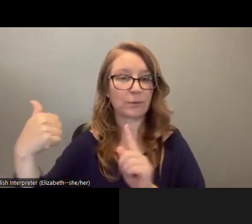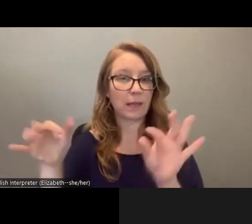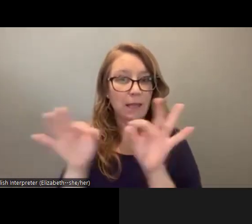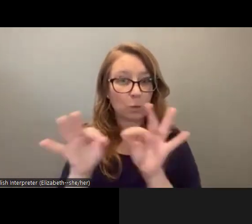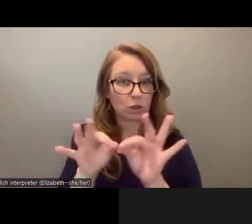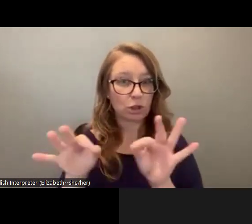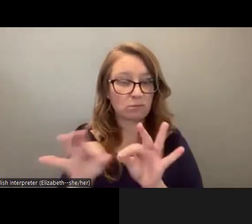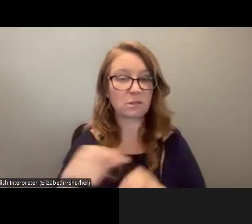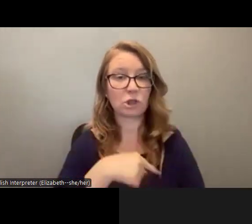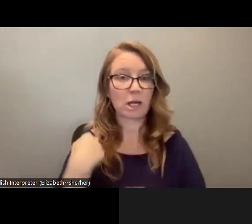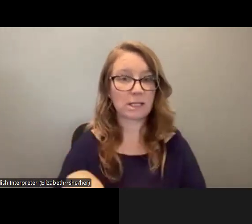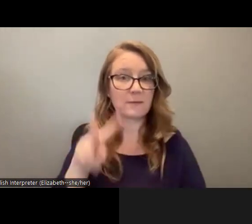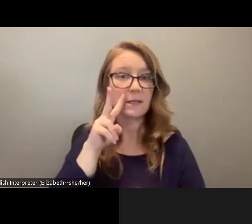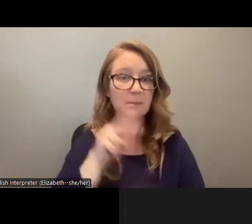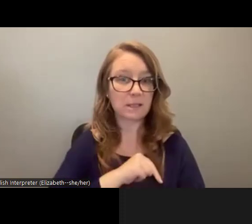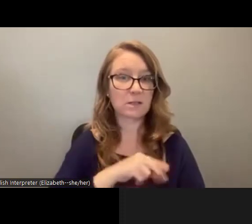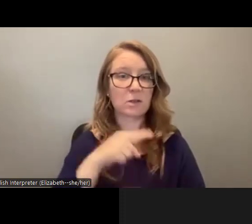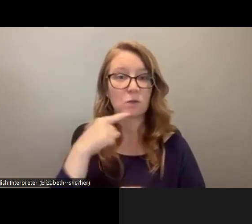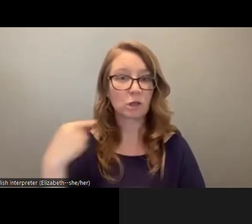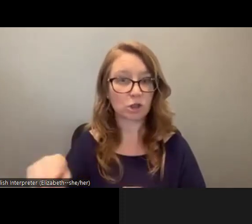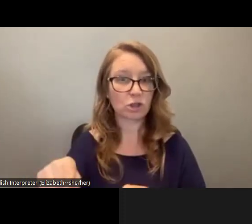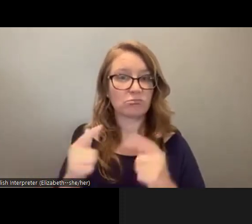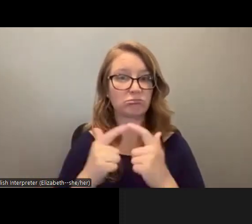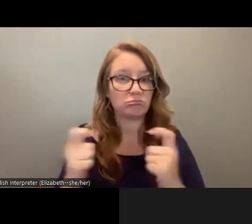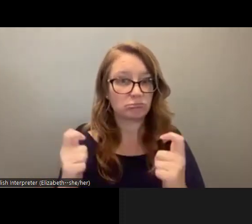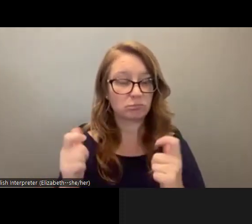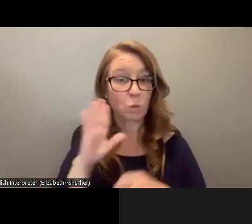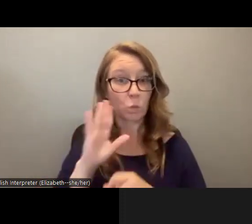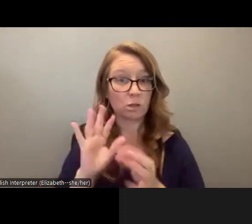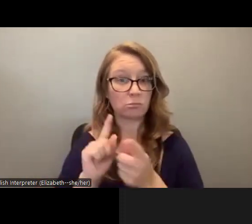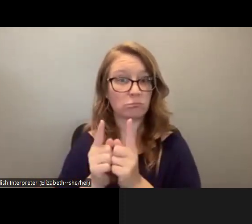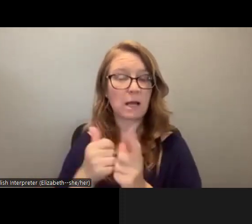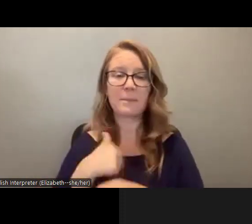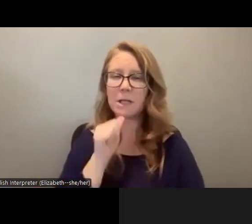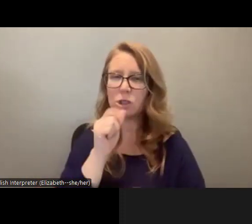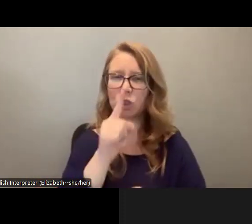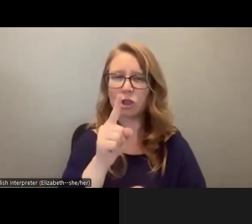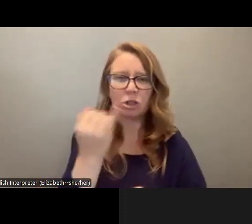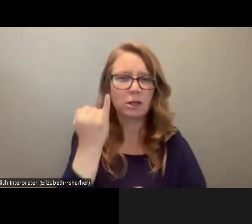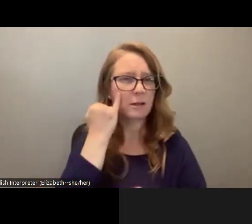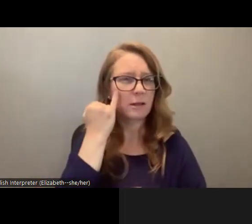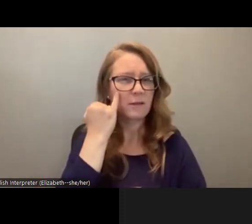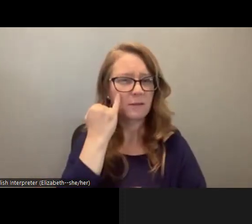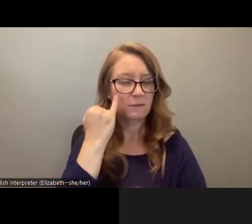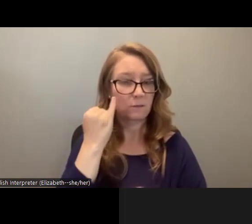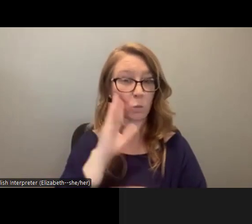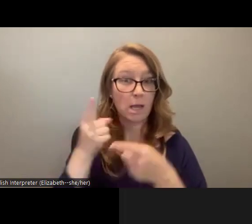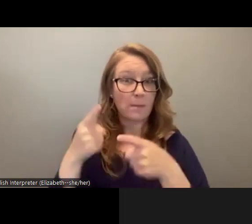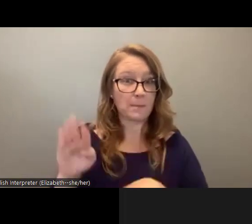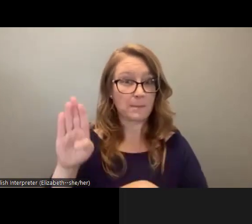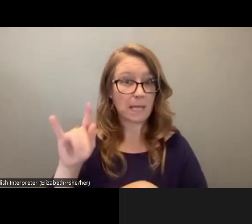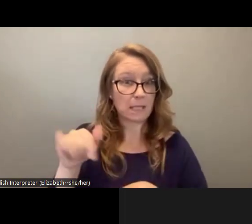languages such as Chinese, Vietnamese, Russian, etc. I'm not sure if that's the case or not, Becky. Do you